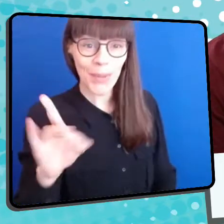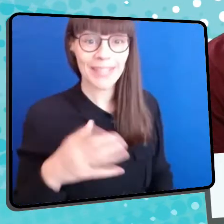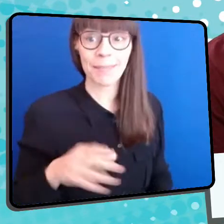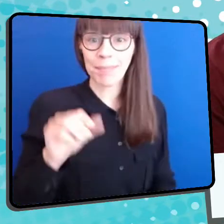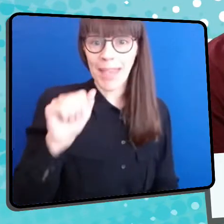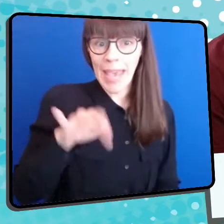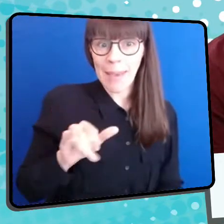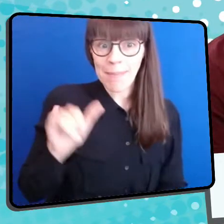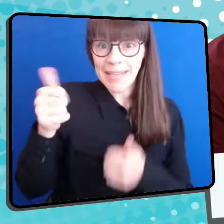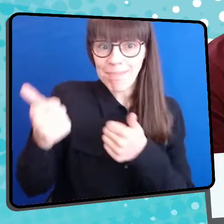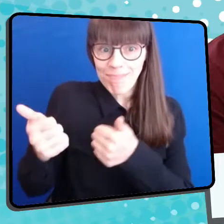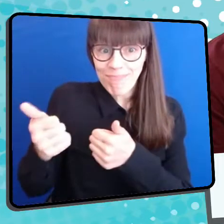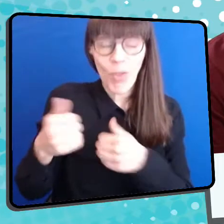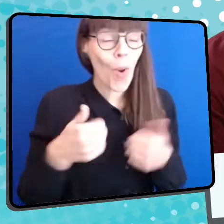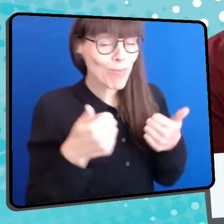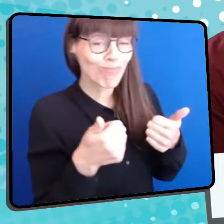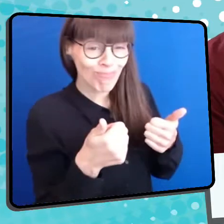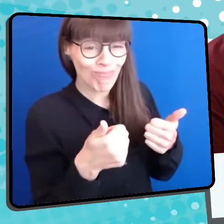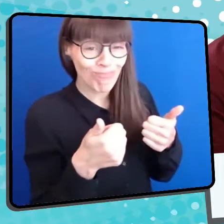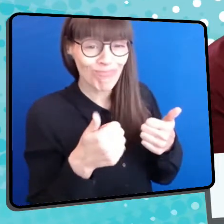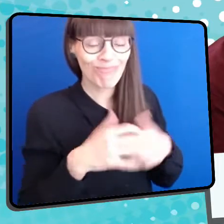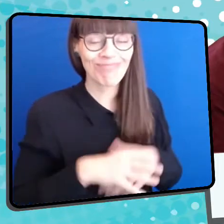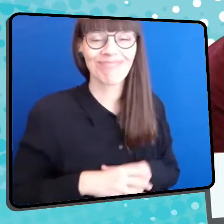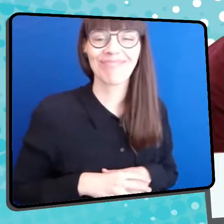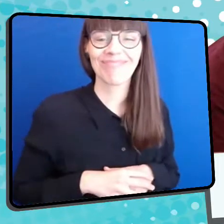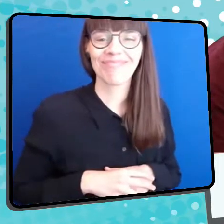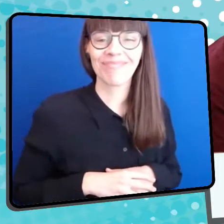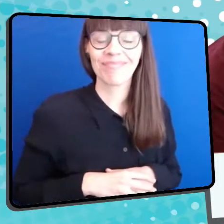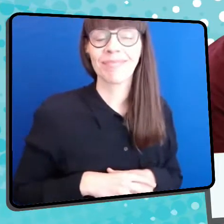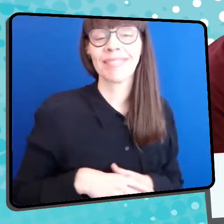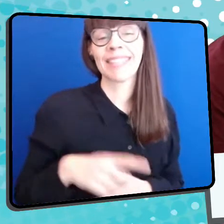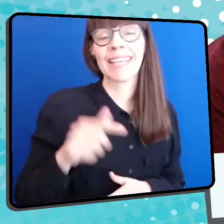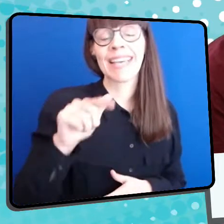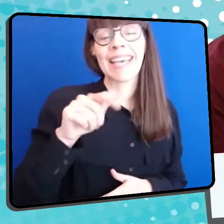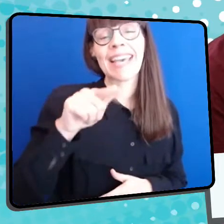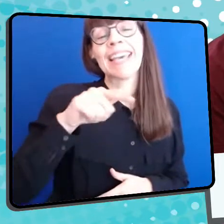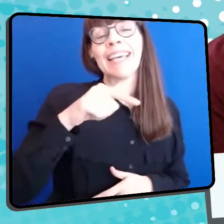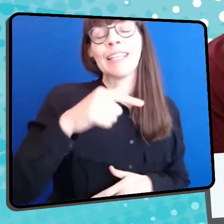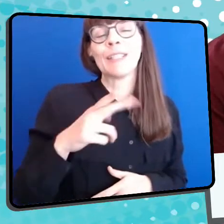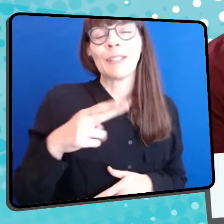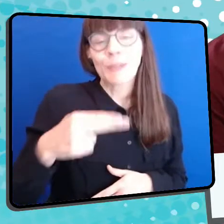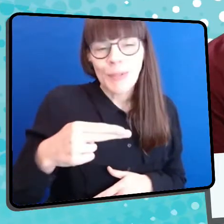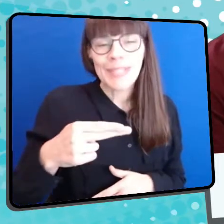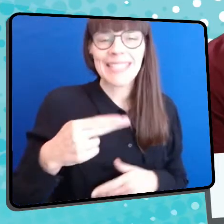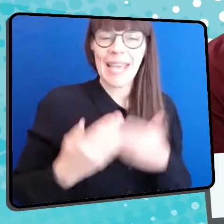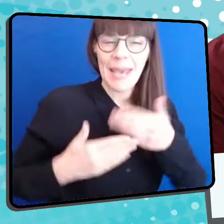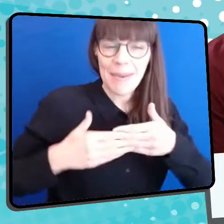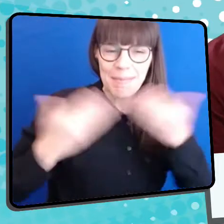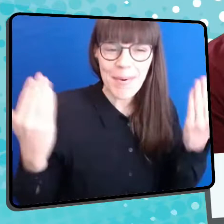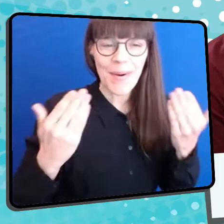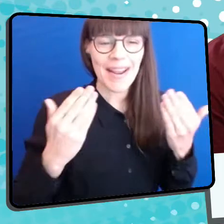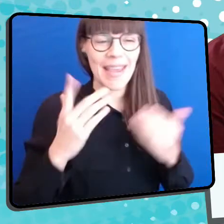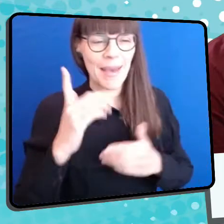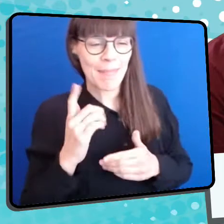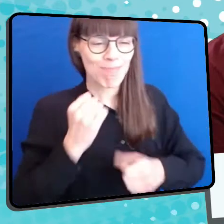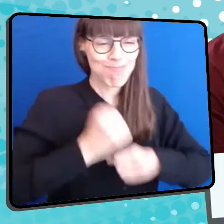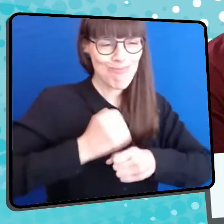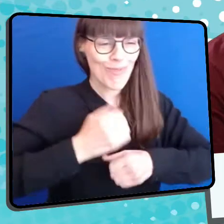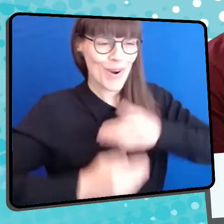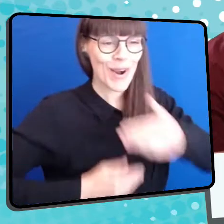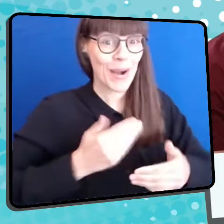Yeah, not too bad, not too bad. Thursday morning, straight into it. But yeah, really excited to chat with our